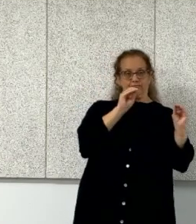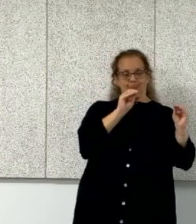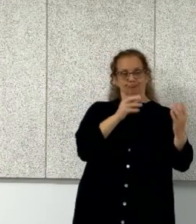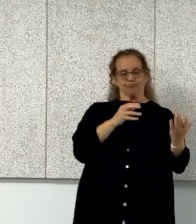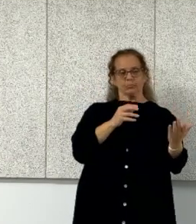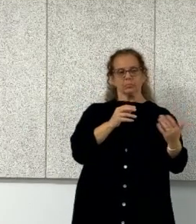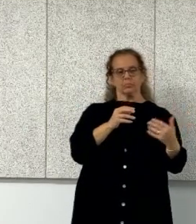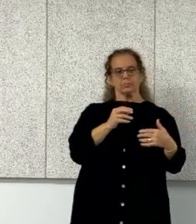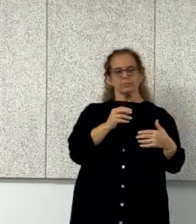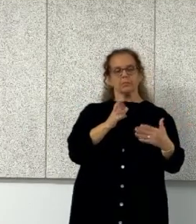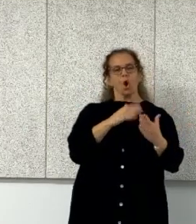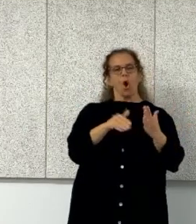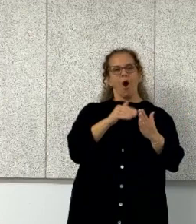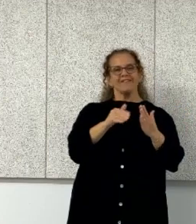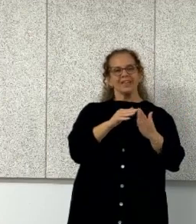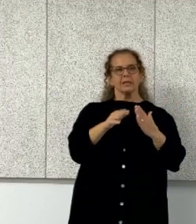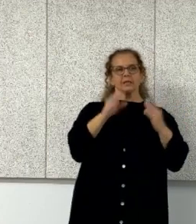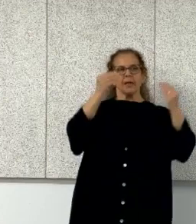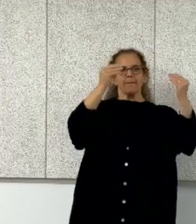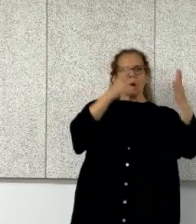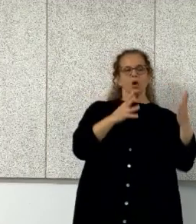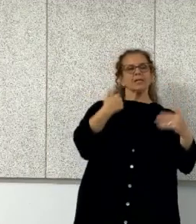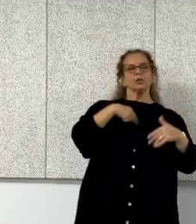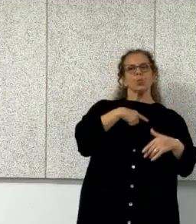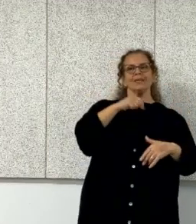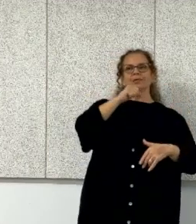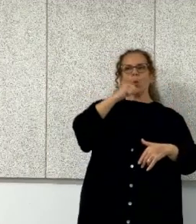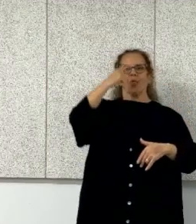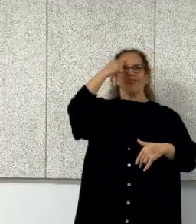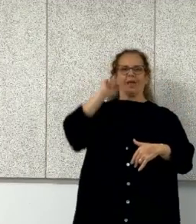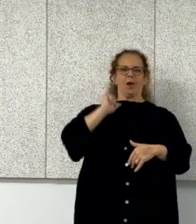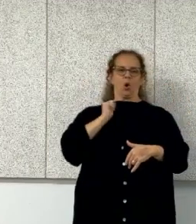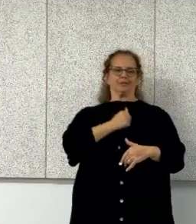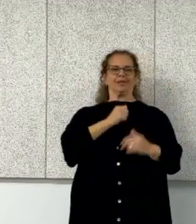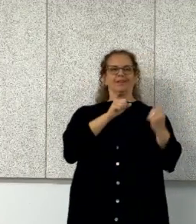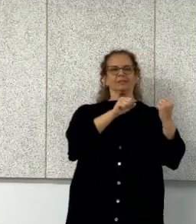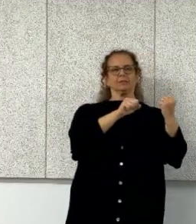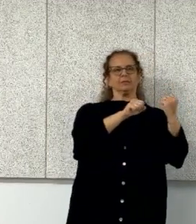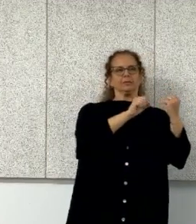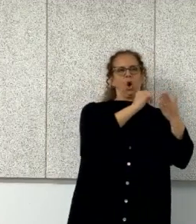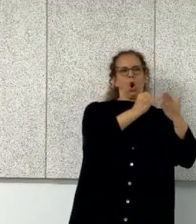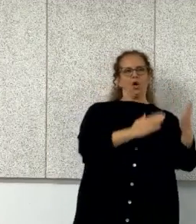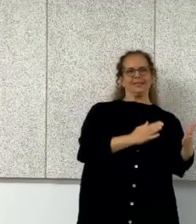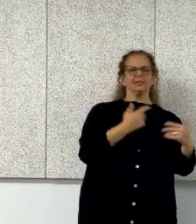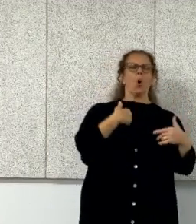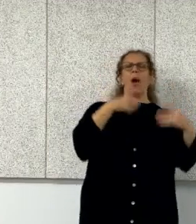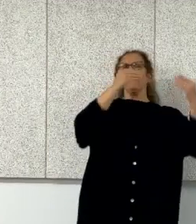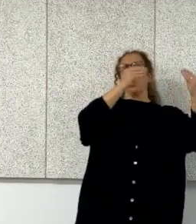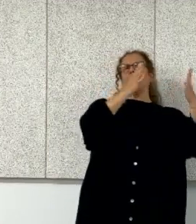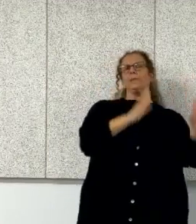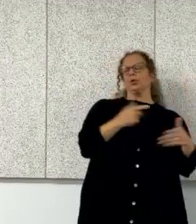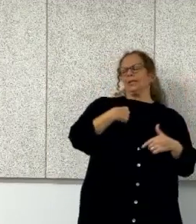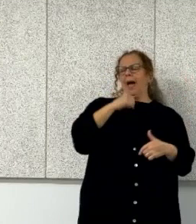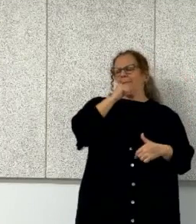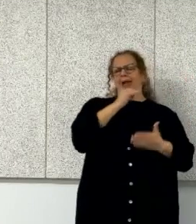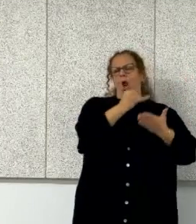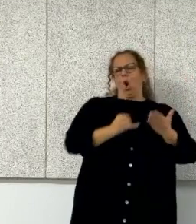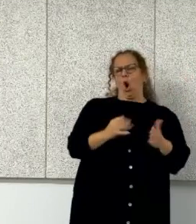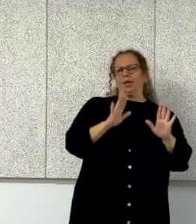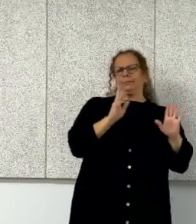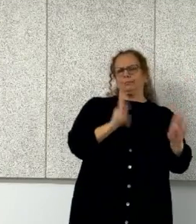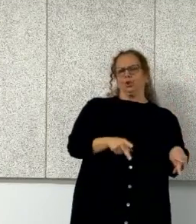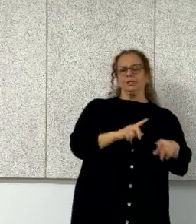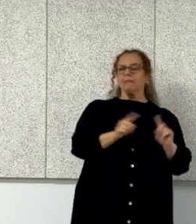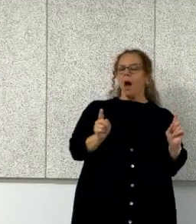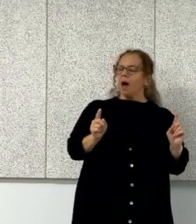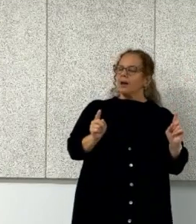you know, oftentimes as arts marketers, we don't see ourselves as artists, right? I know a lot of arts marketers are like, I'm the marketing person. I'm not the, you know, I'm not making the